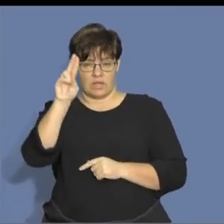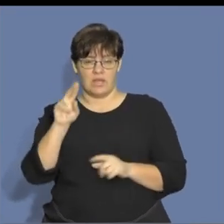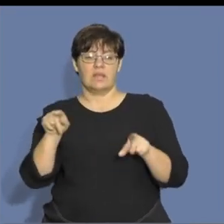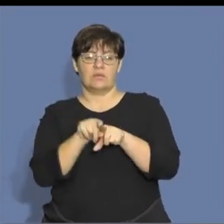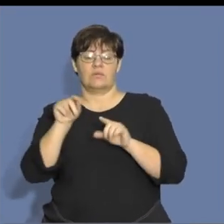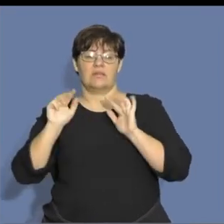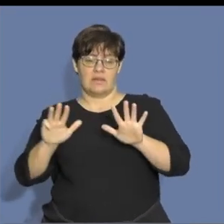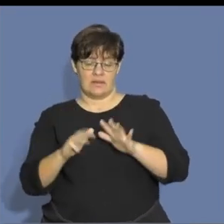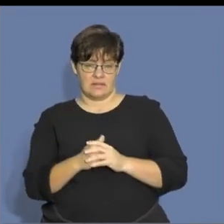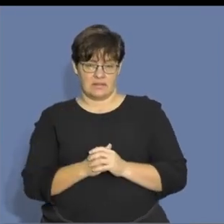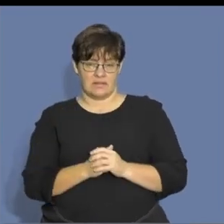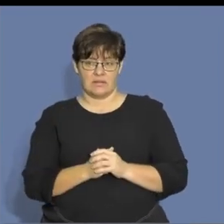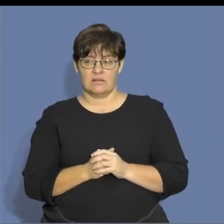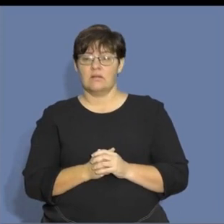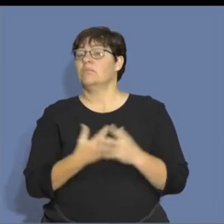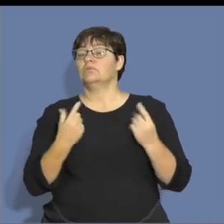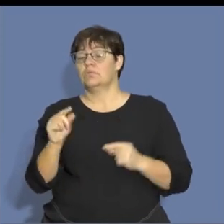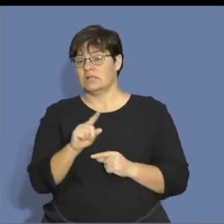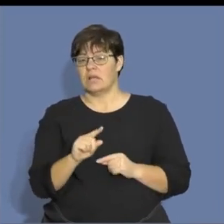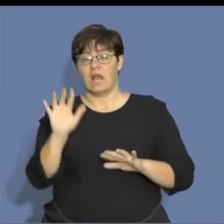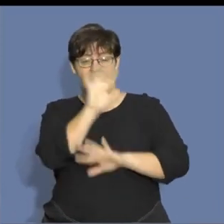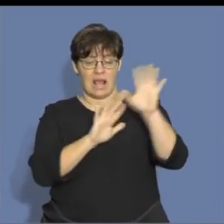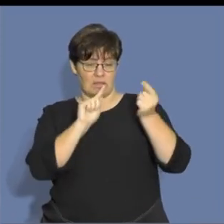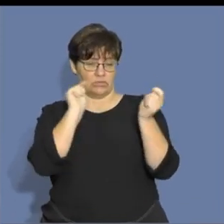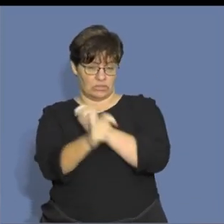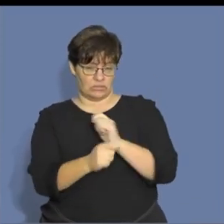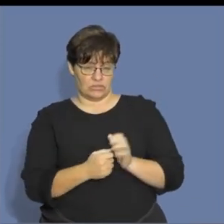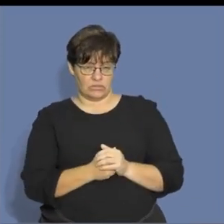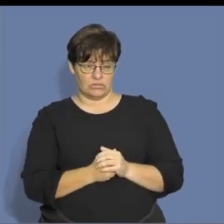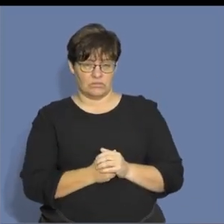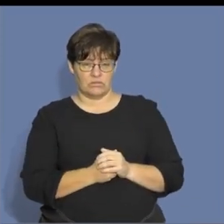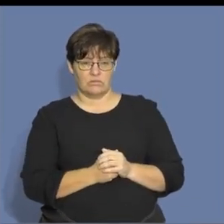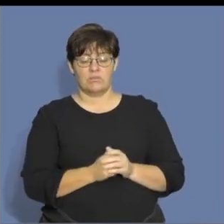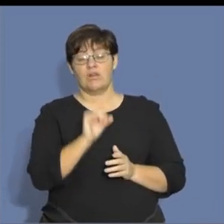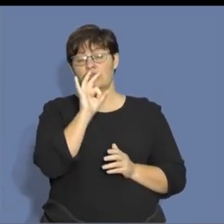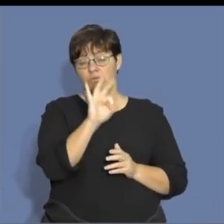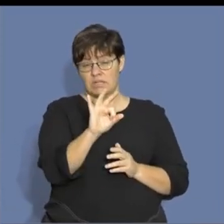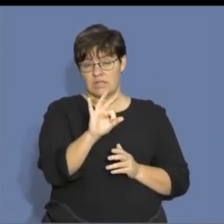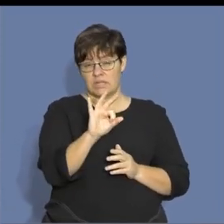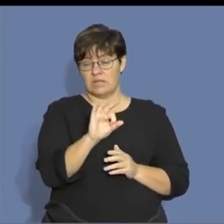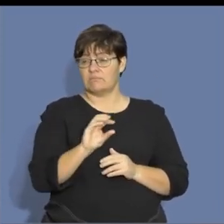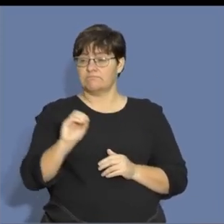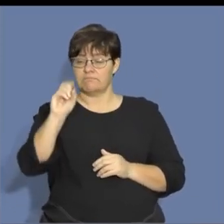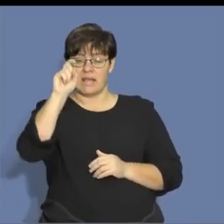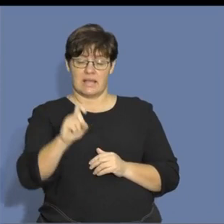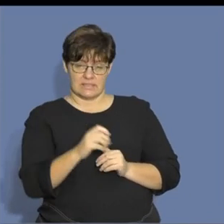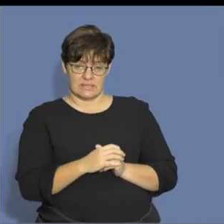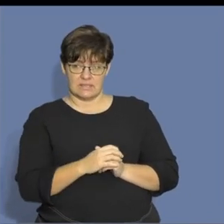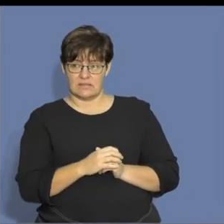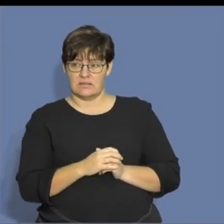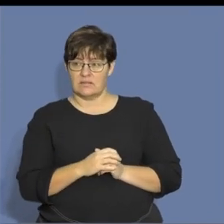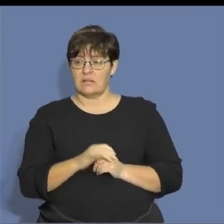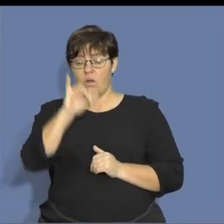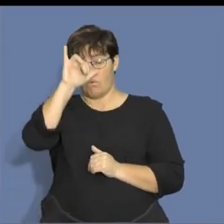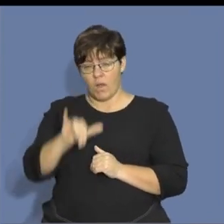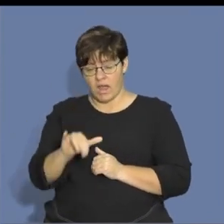9. And what I'm going to go do, and I'm going to change my pen color, is I'm going to take 3 and put it into x. I'm going to take